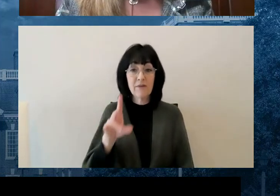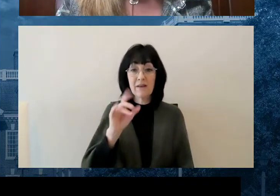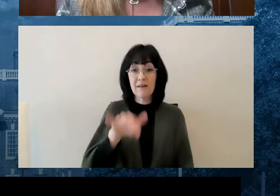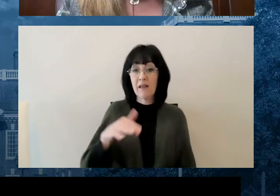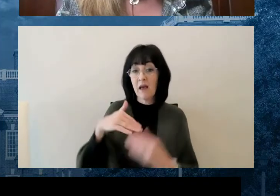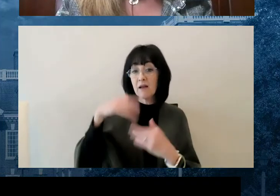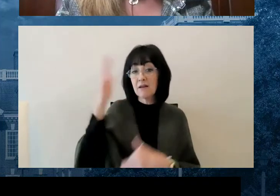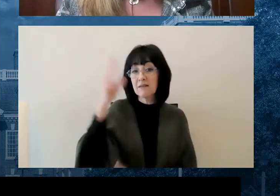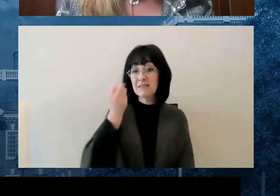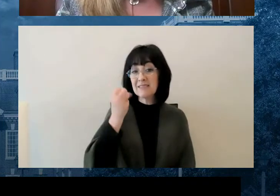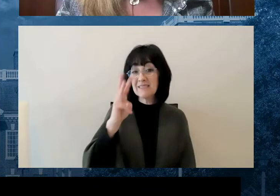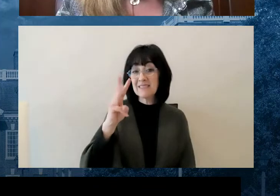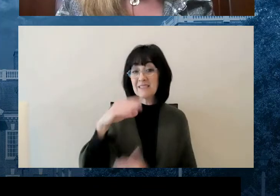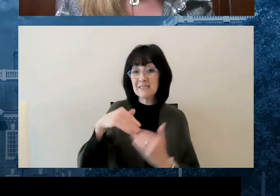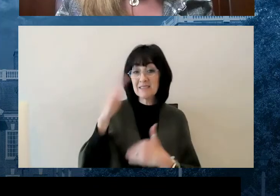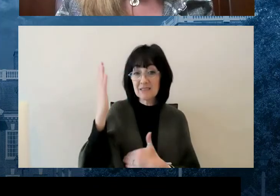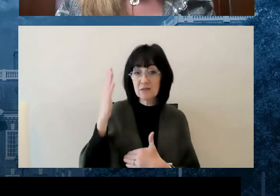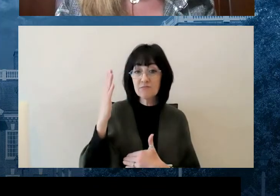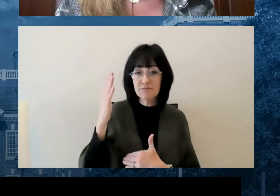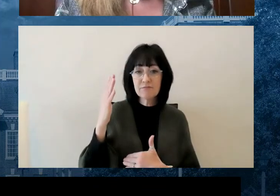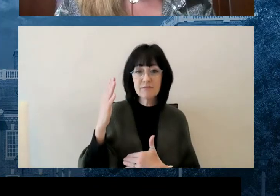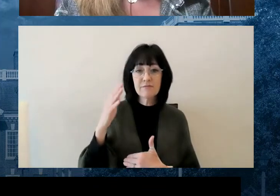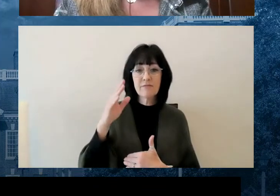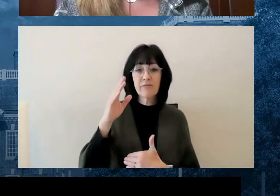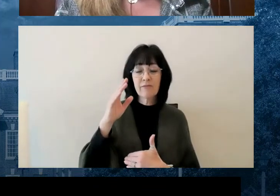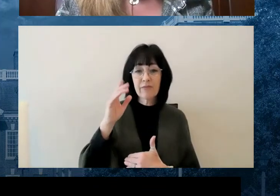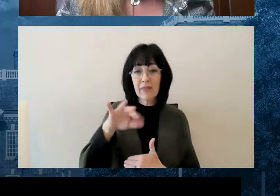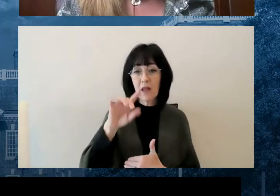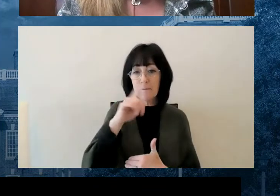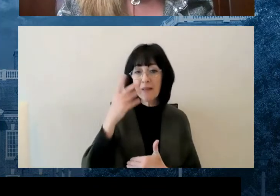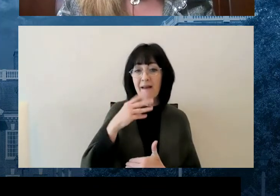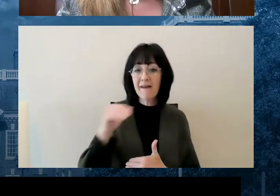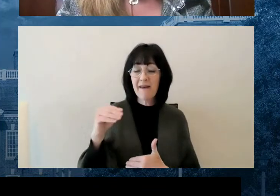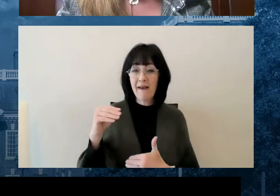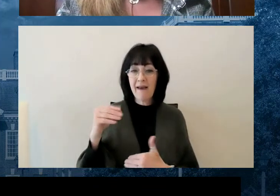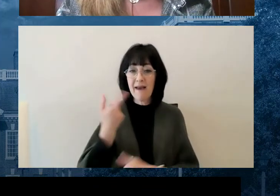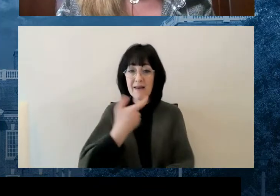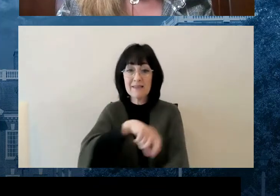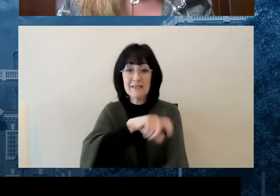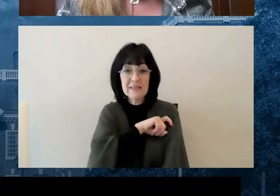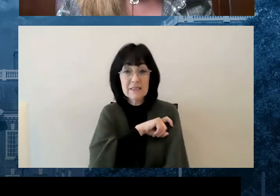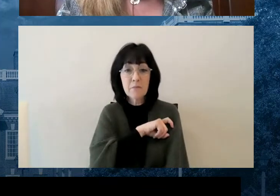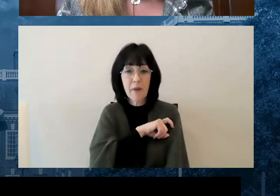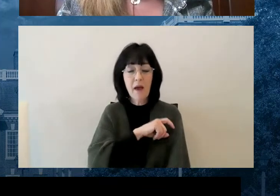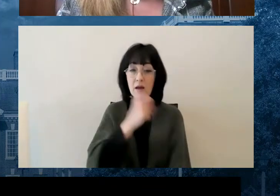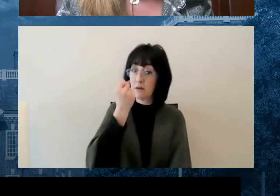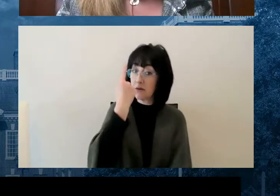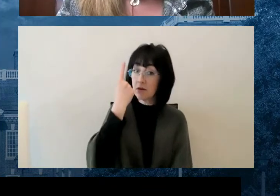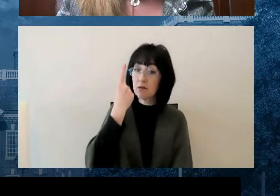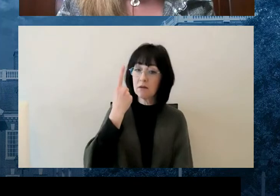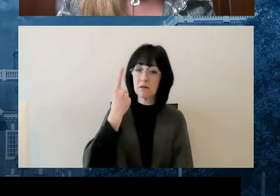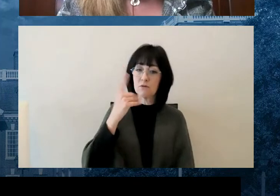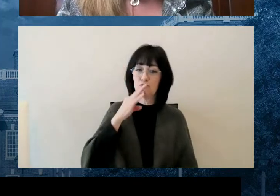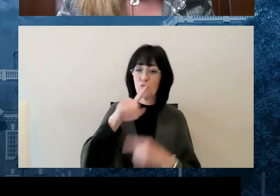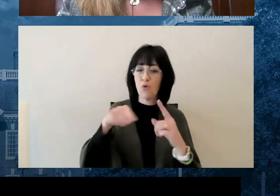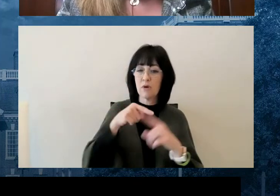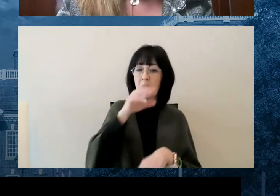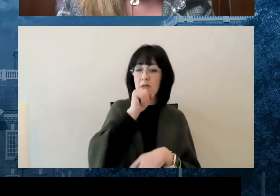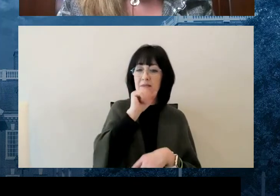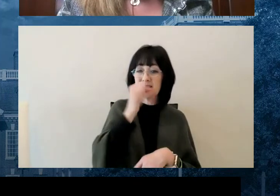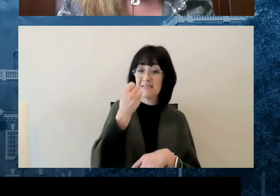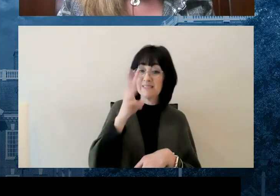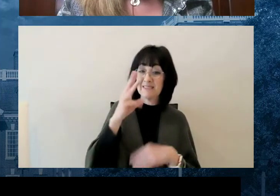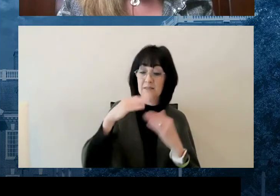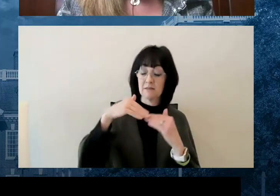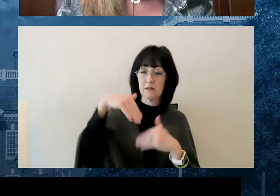older increased by 85%. Vaccinations among Hispanics increased 140% compared to vaccinations among